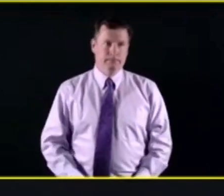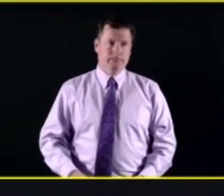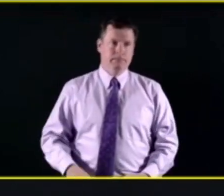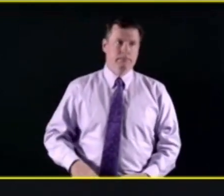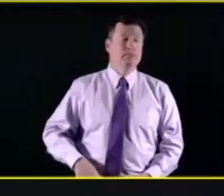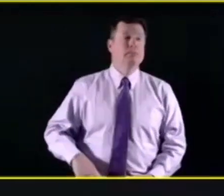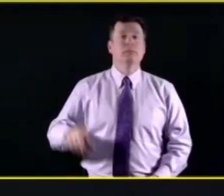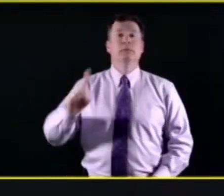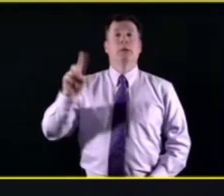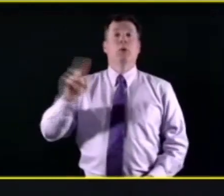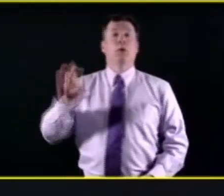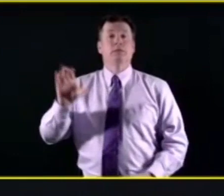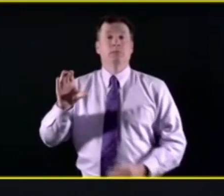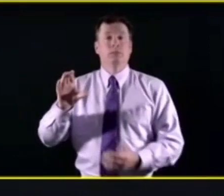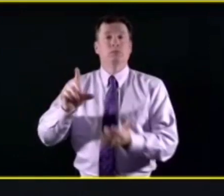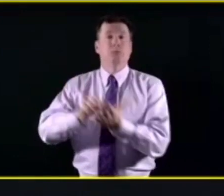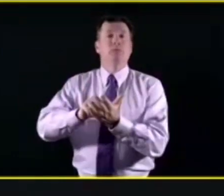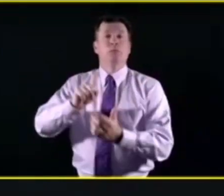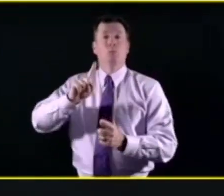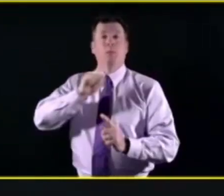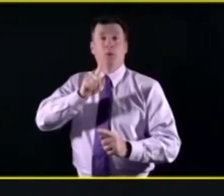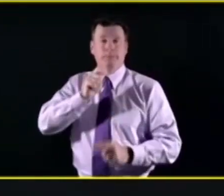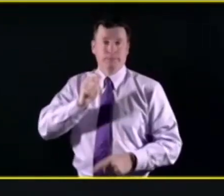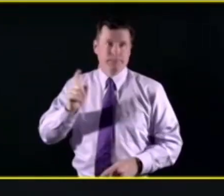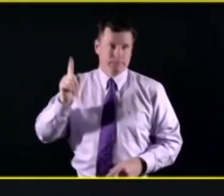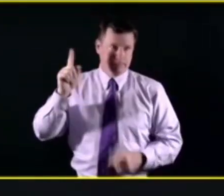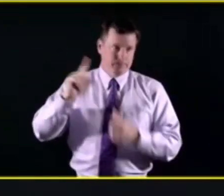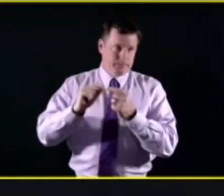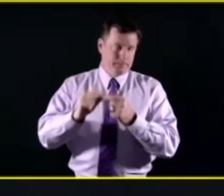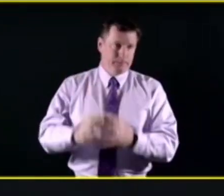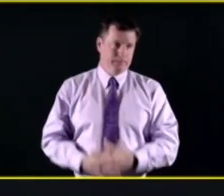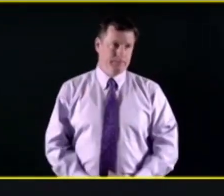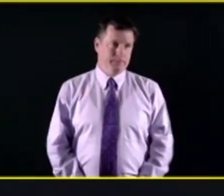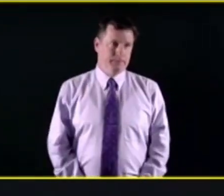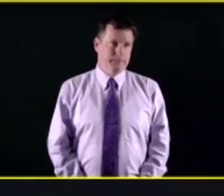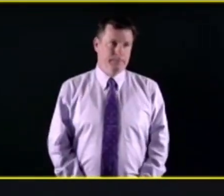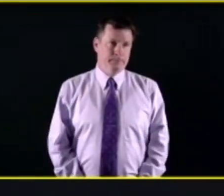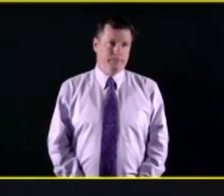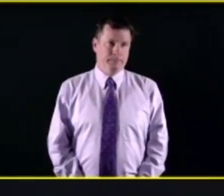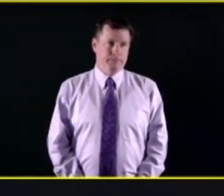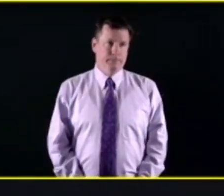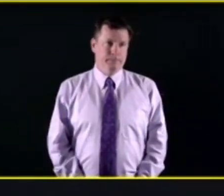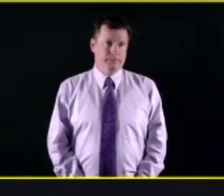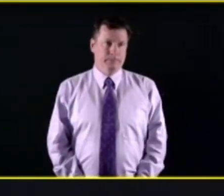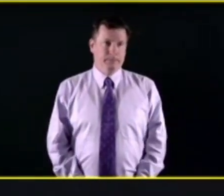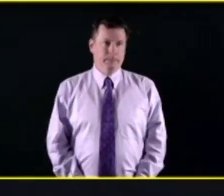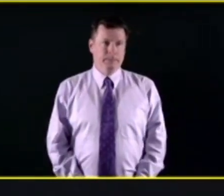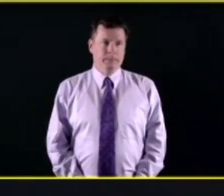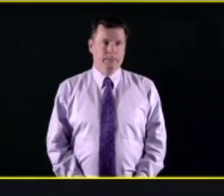Hi, I wonder if either of you could address if there are any potential shortcomings